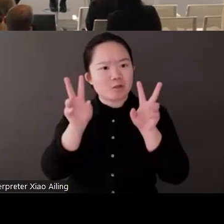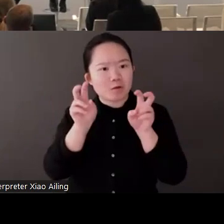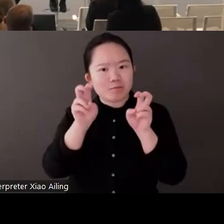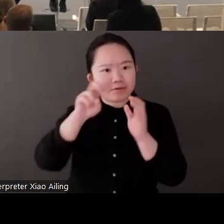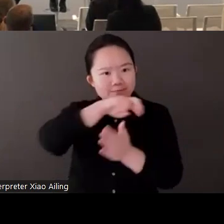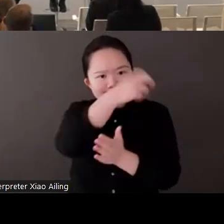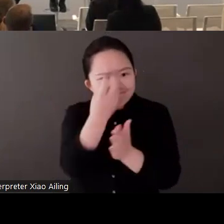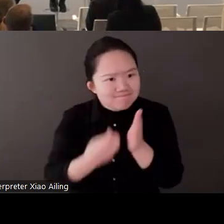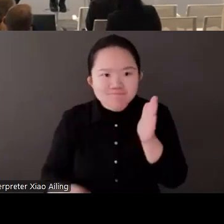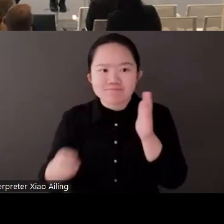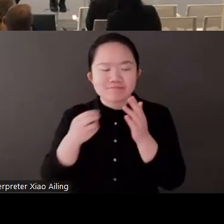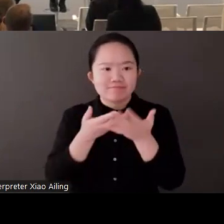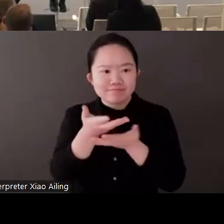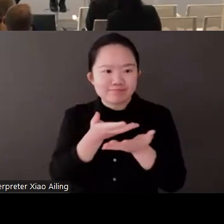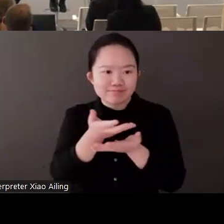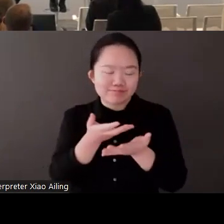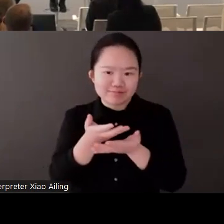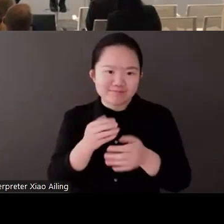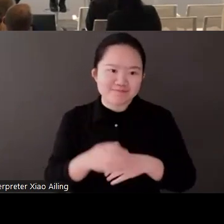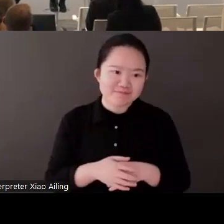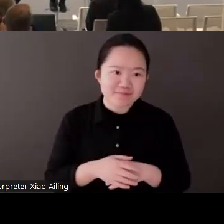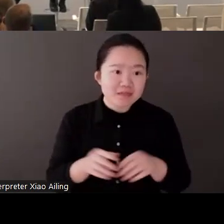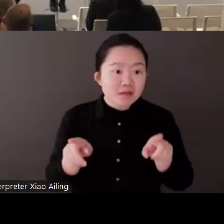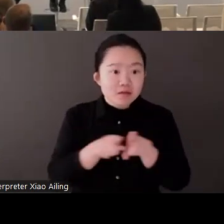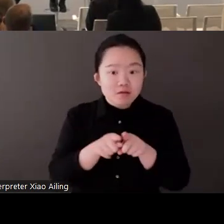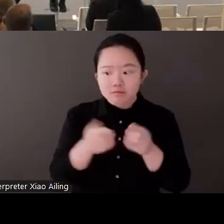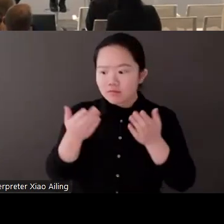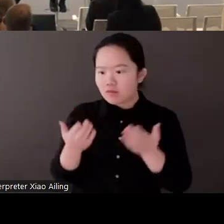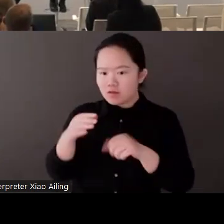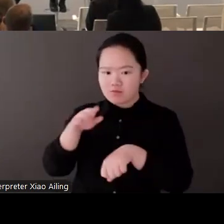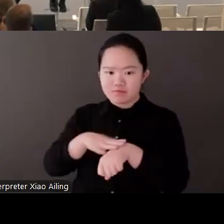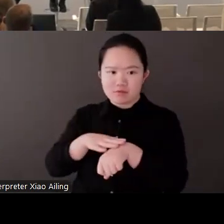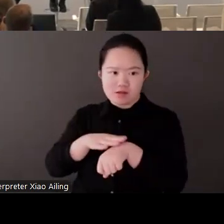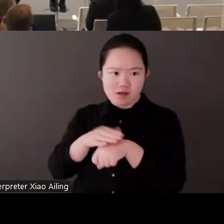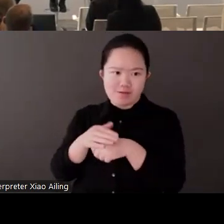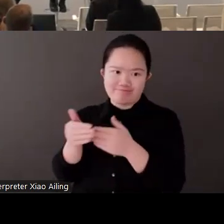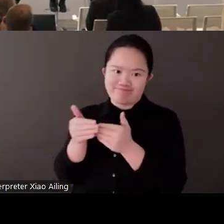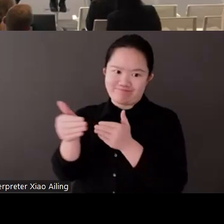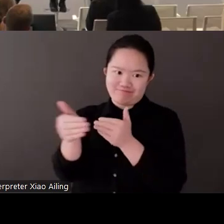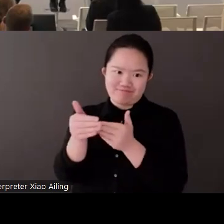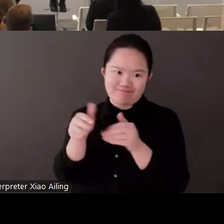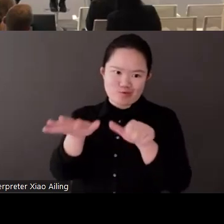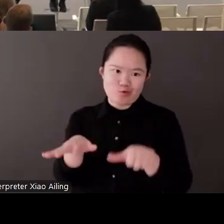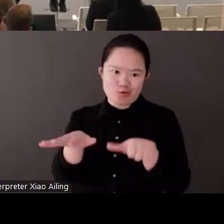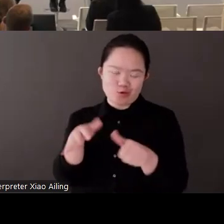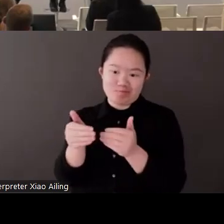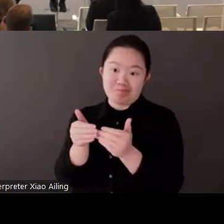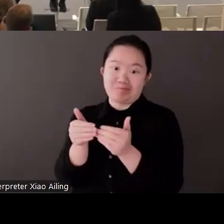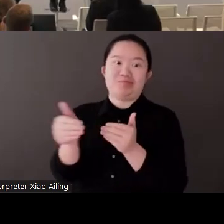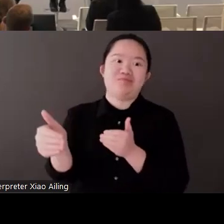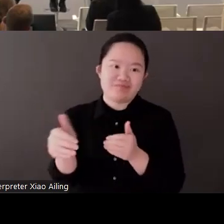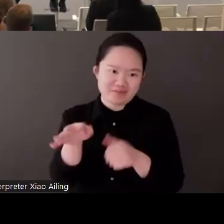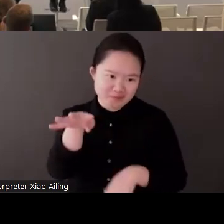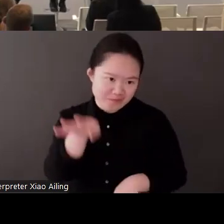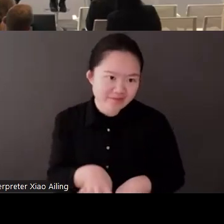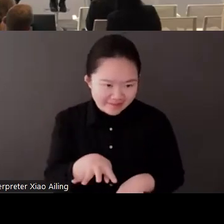especially now, since we are approaching the deadline of the Accessibility Act in June, so topics related to that,